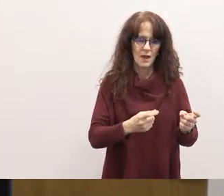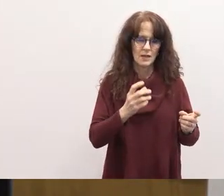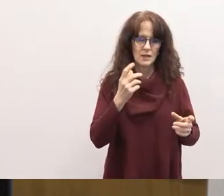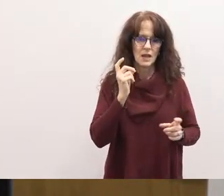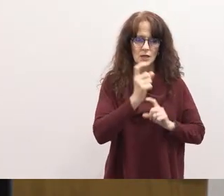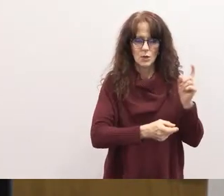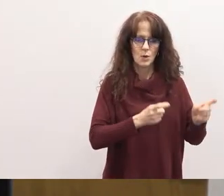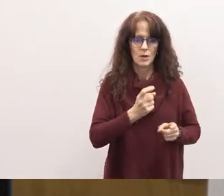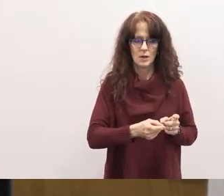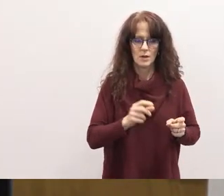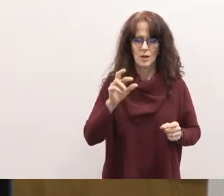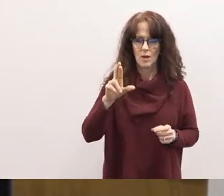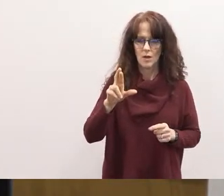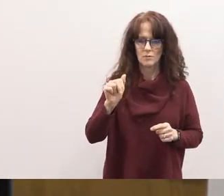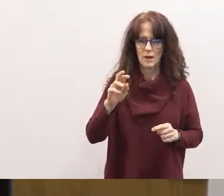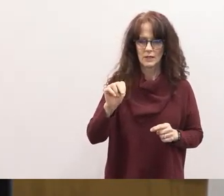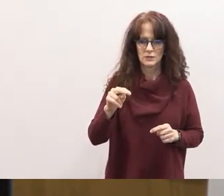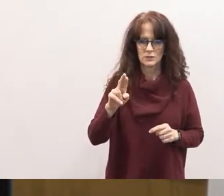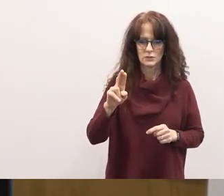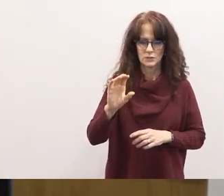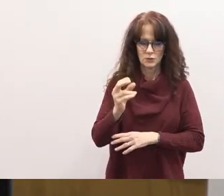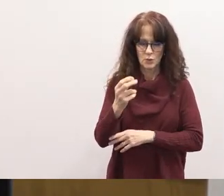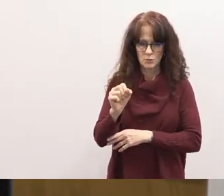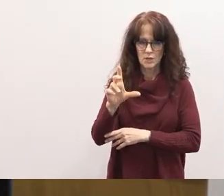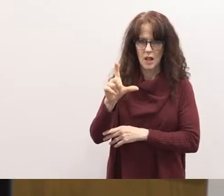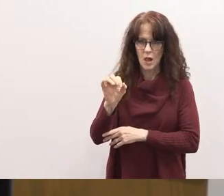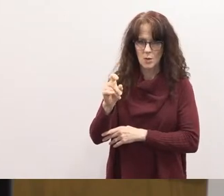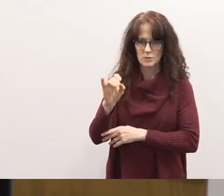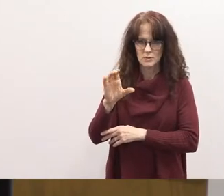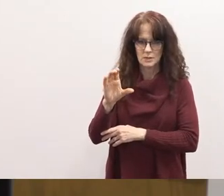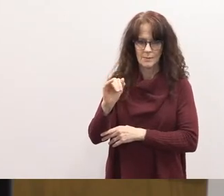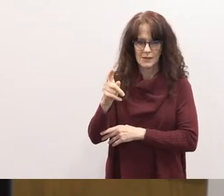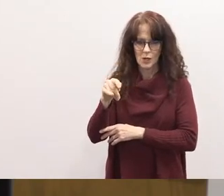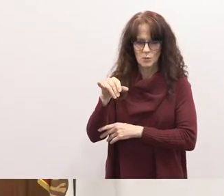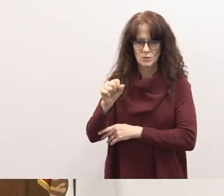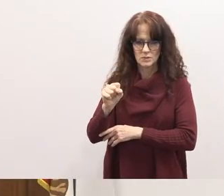corporation Ranchos Los Amigos Foundation, which I am the CEO.